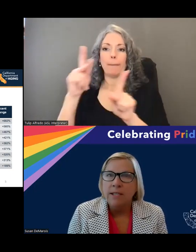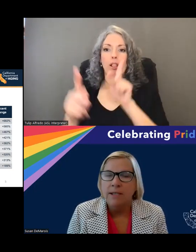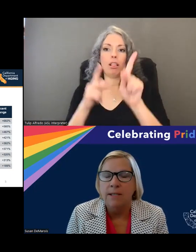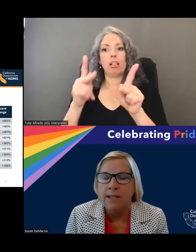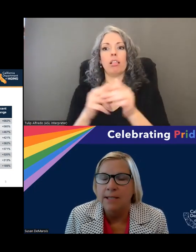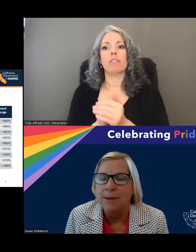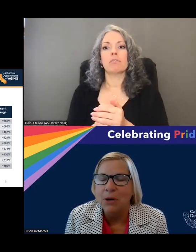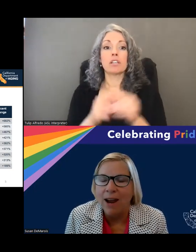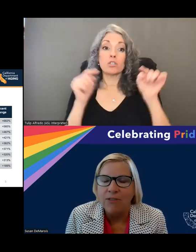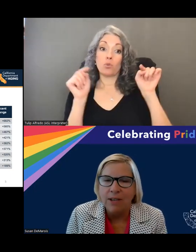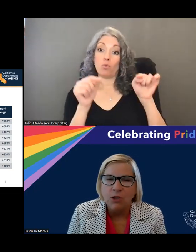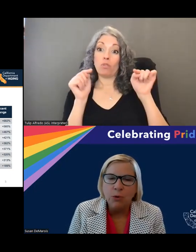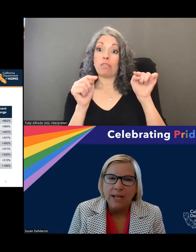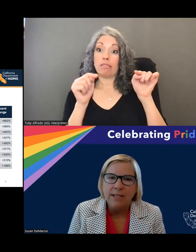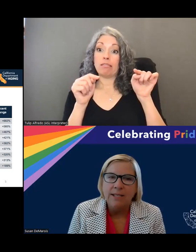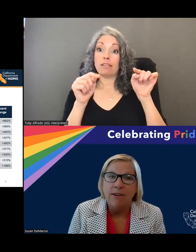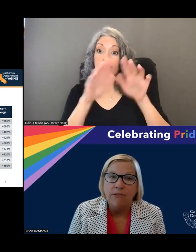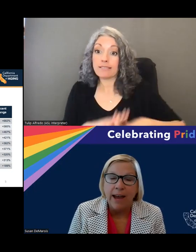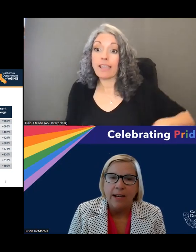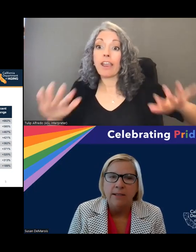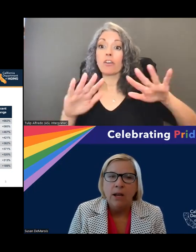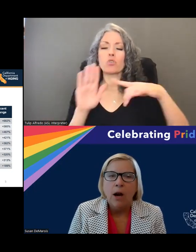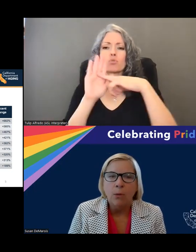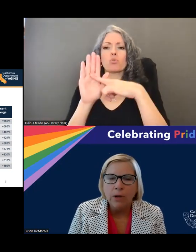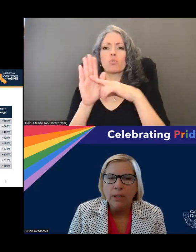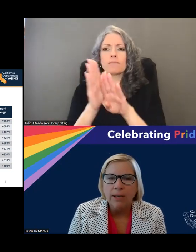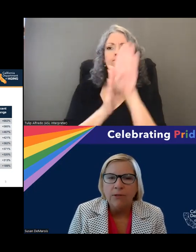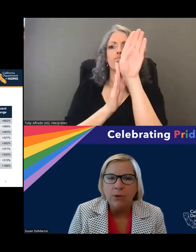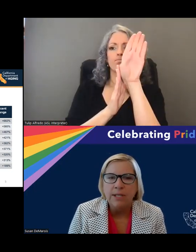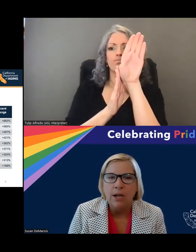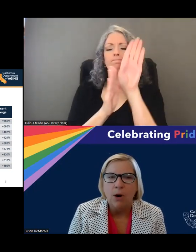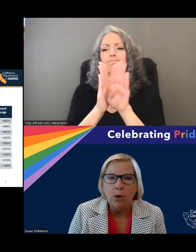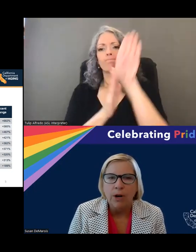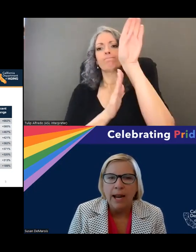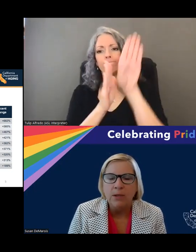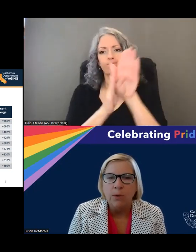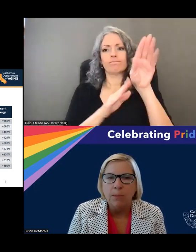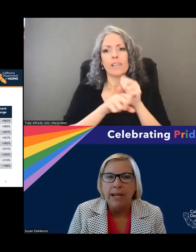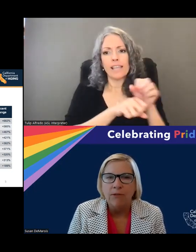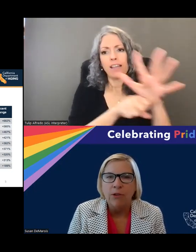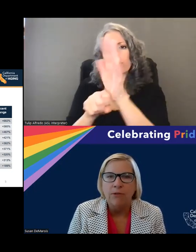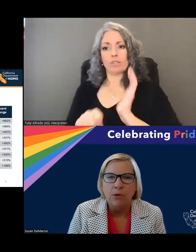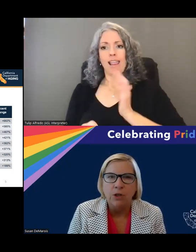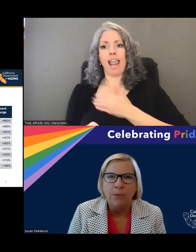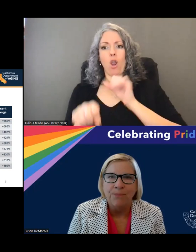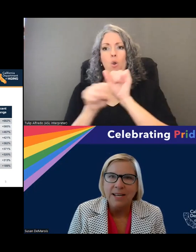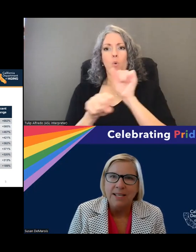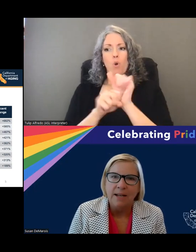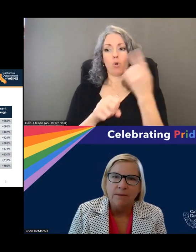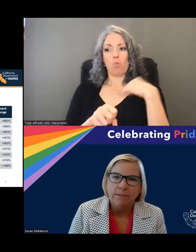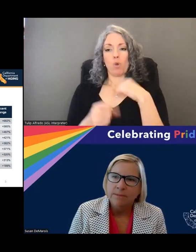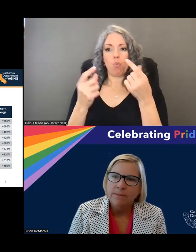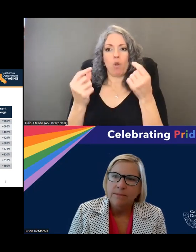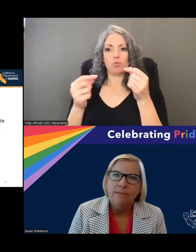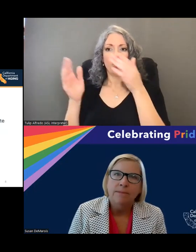these demographic trends and facts are really influencing our work as we plan for the future. Next